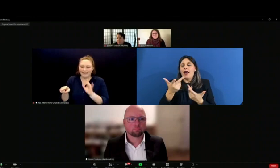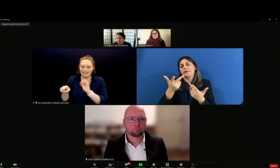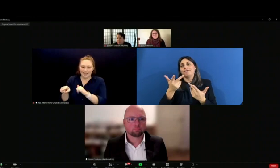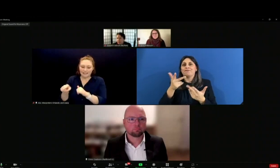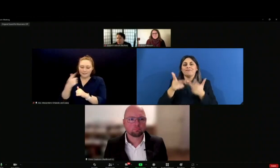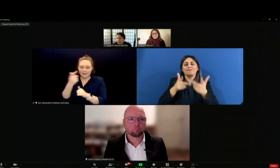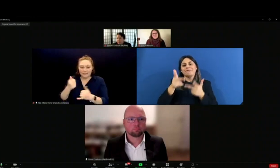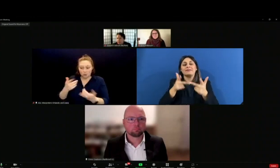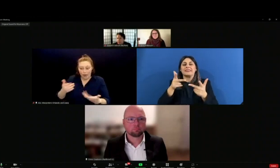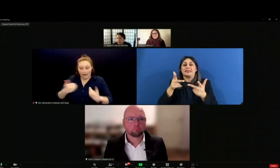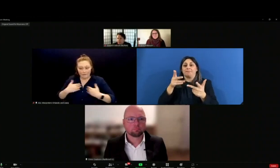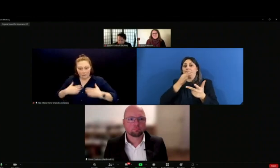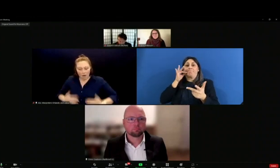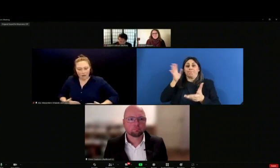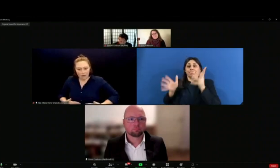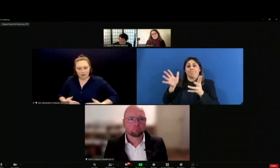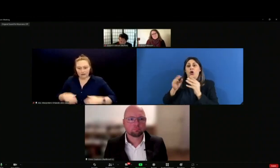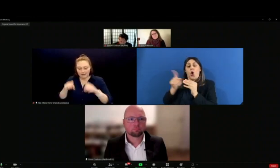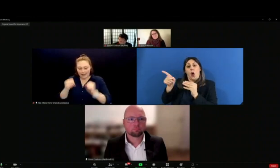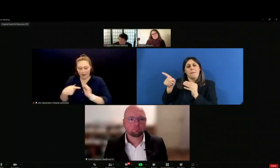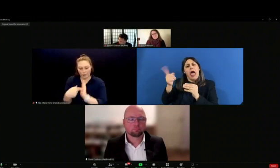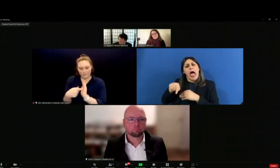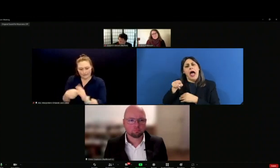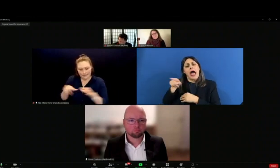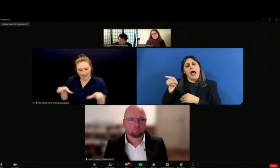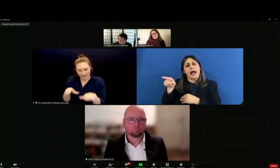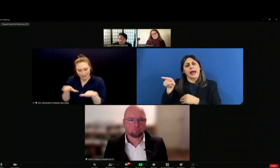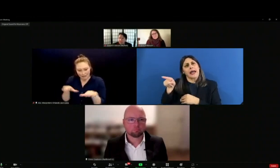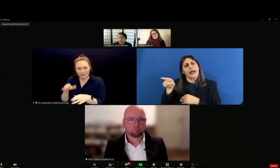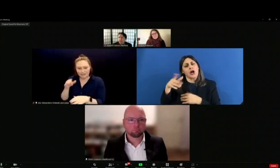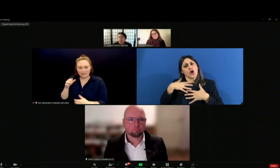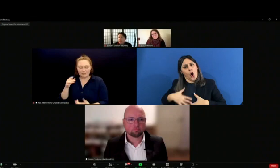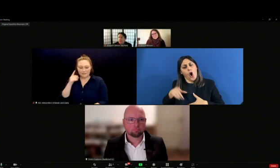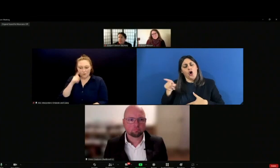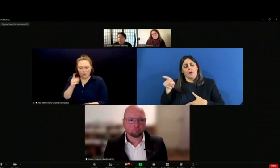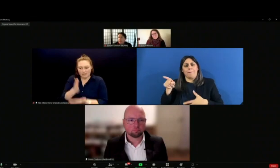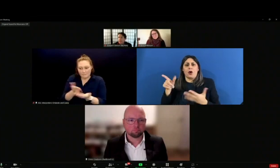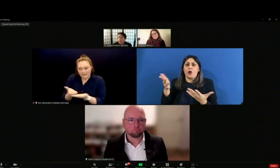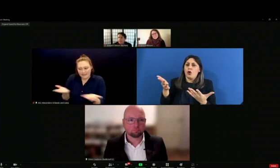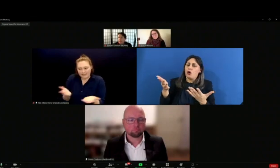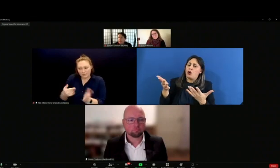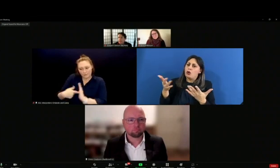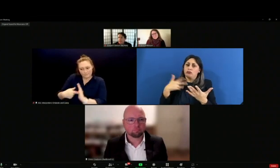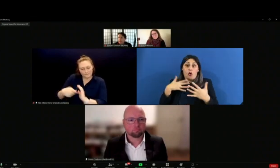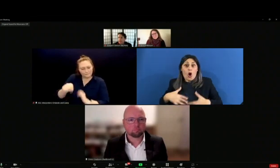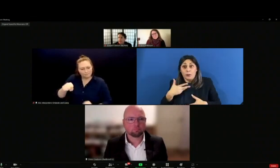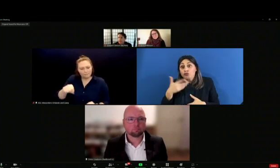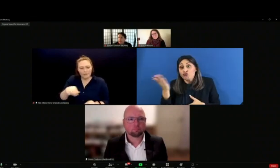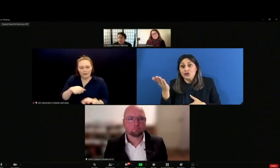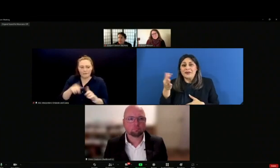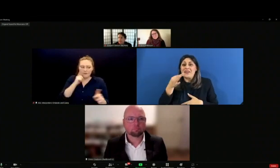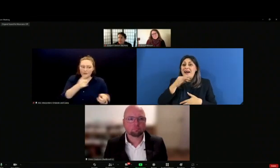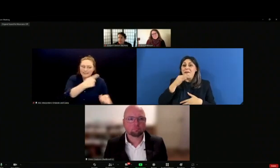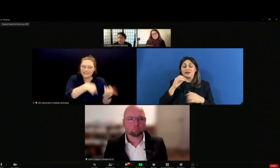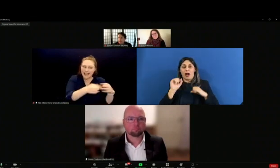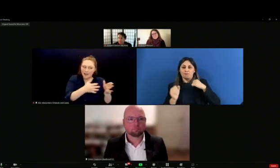and having ability to represent the actions that some animate entity is also representing. But what we see in signers, that